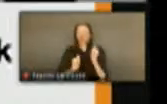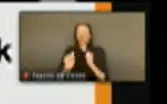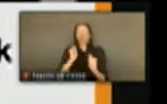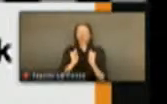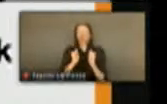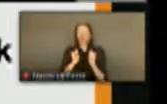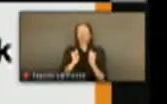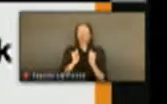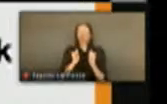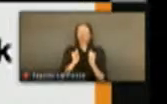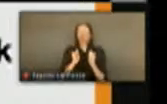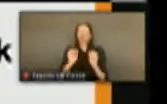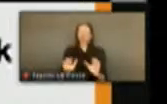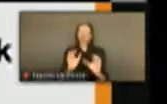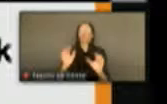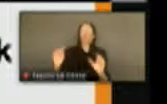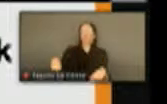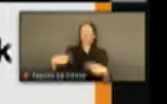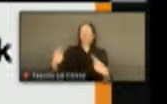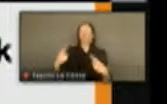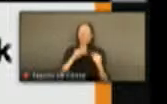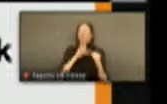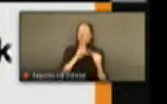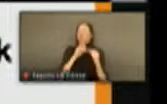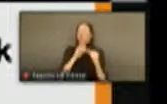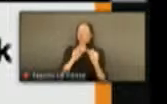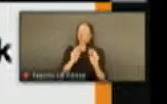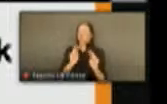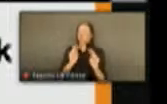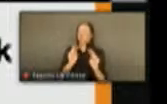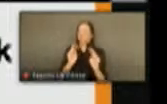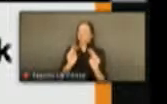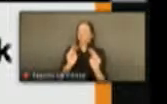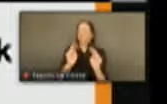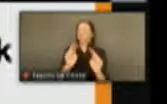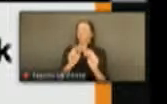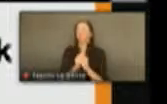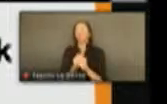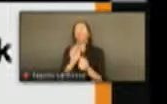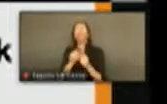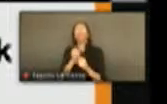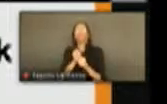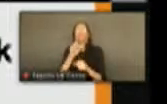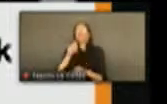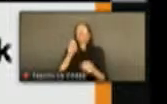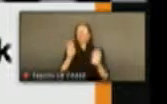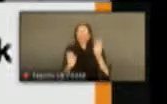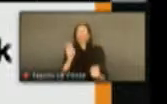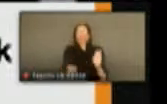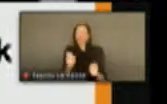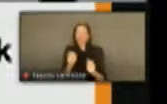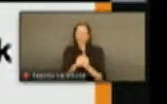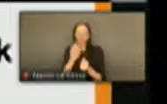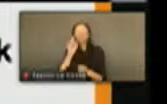identify needed adjustments. We need to make sure we are delivering on our